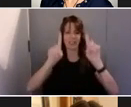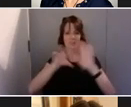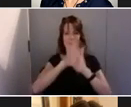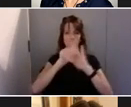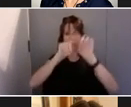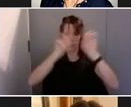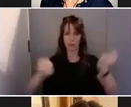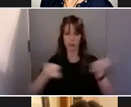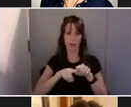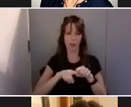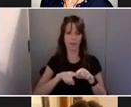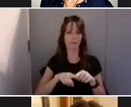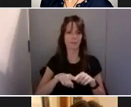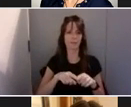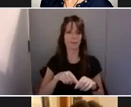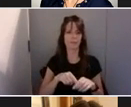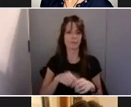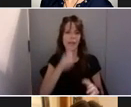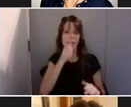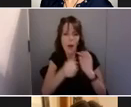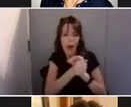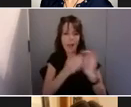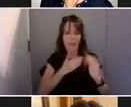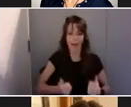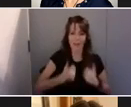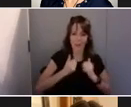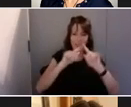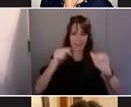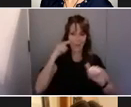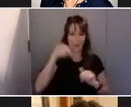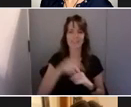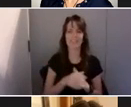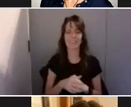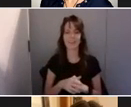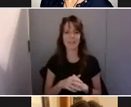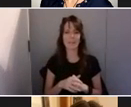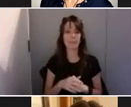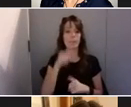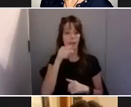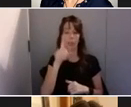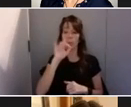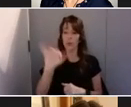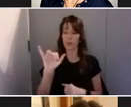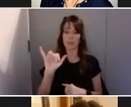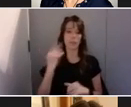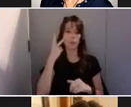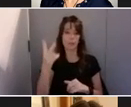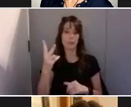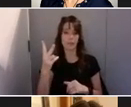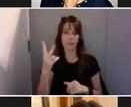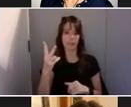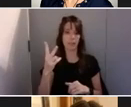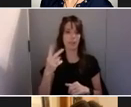other way to hide my political affiliation and my address for this webinar. But this is what it looks like. And you can see there's a See